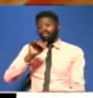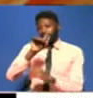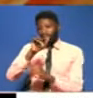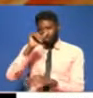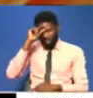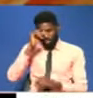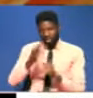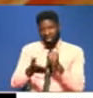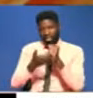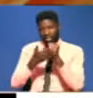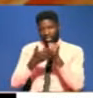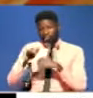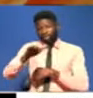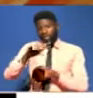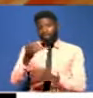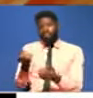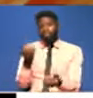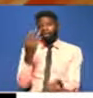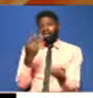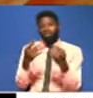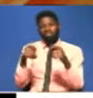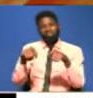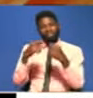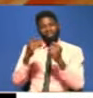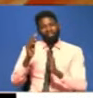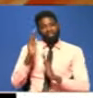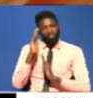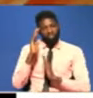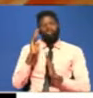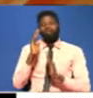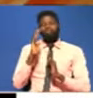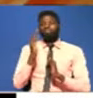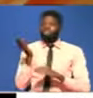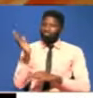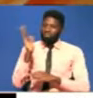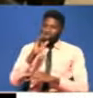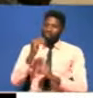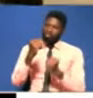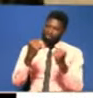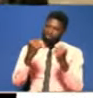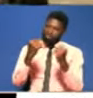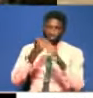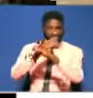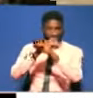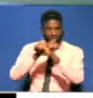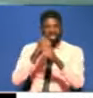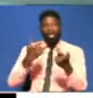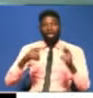Baringo to allow candidates who are sitting for national exam prepare adequately.